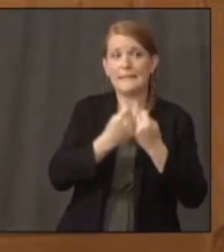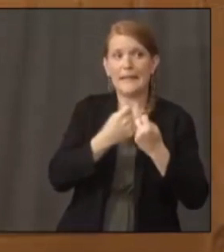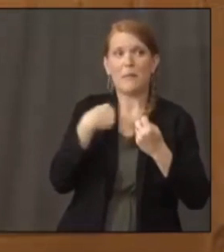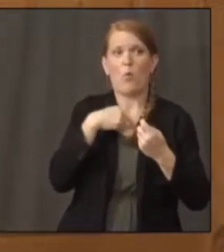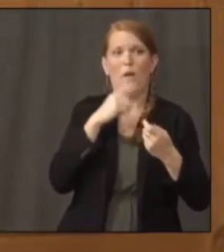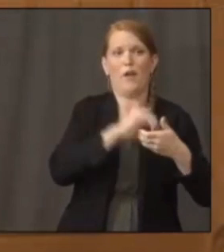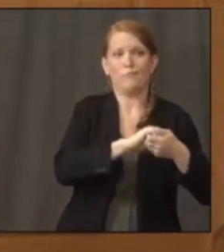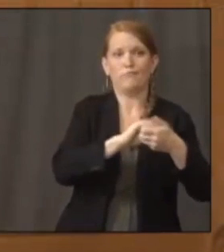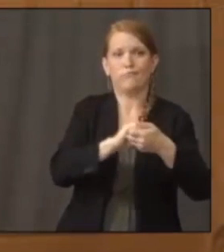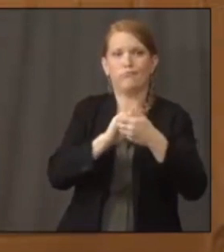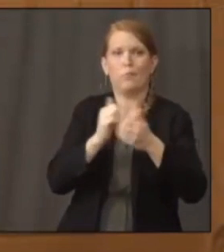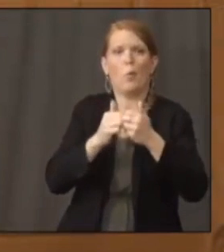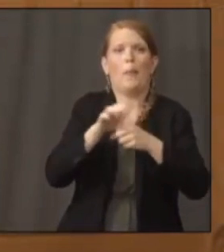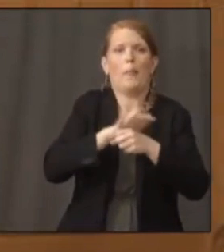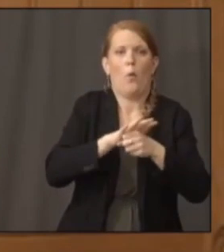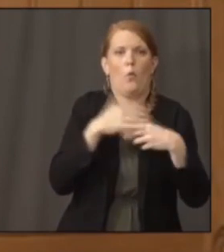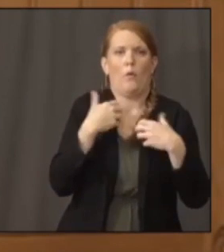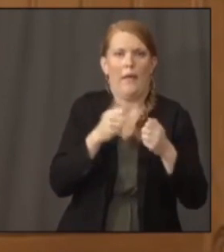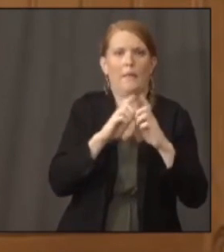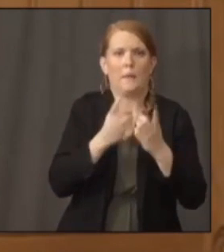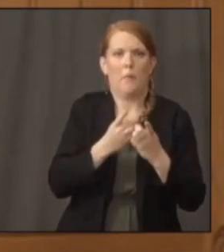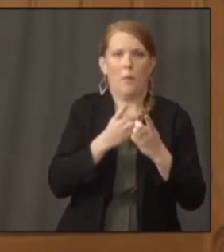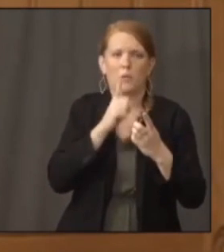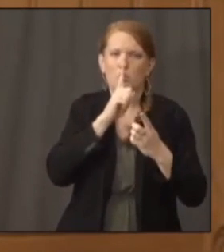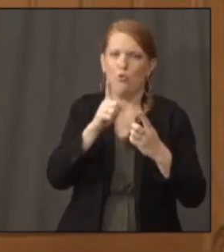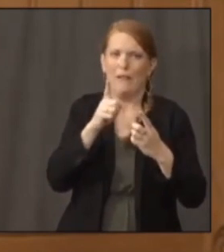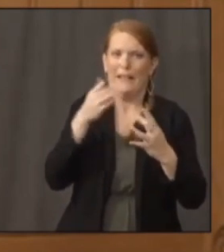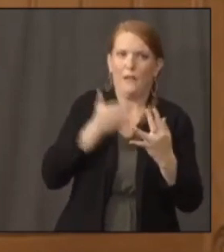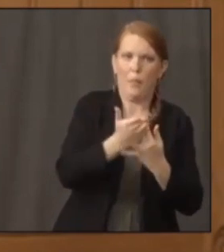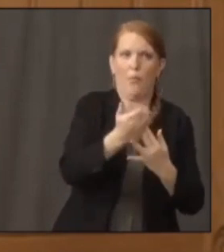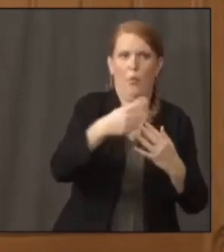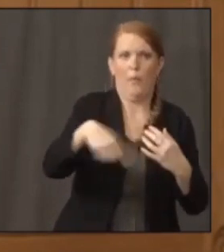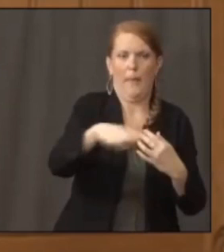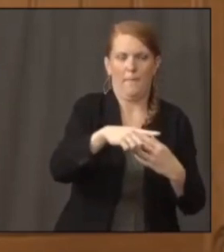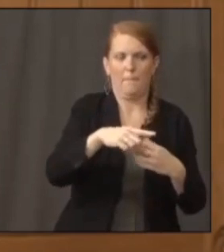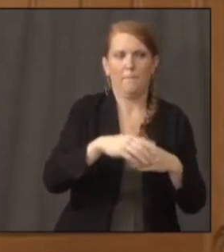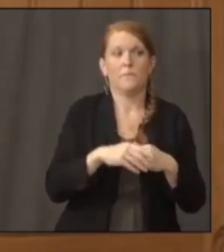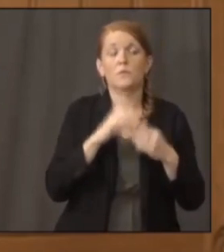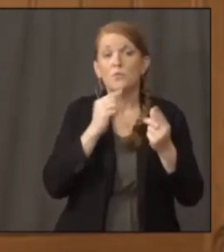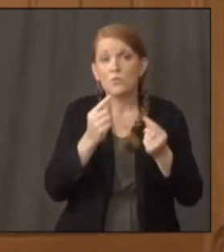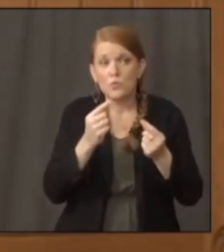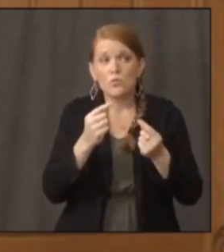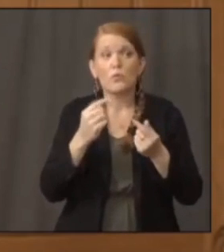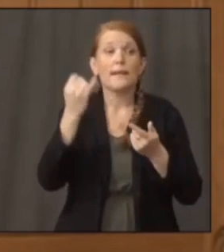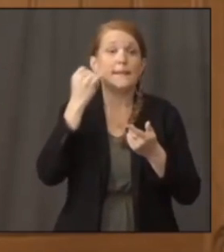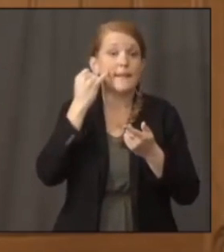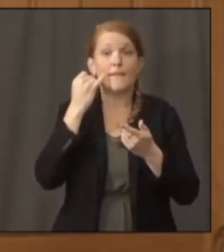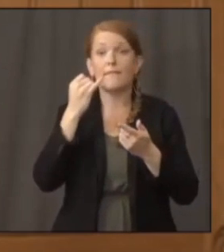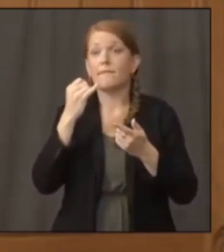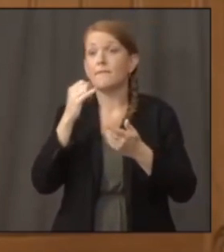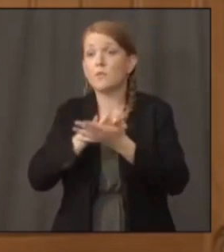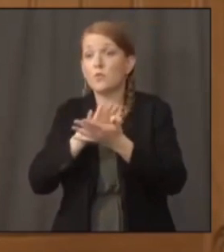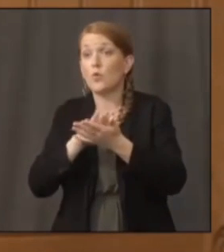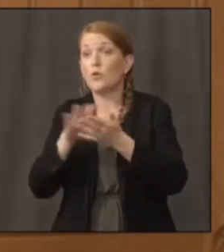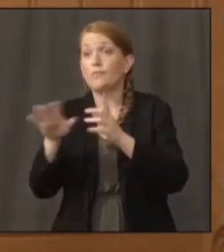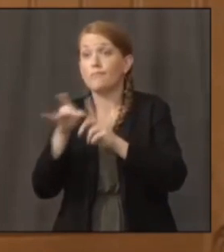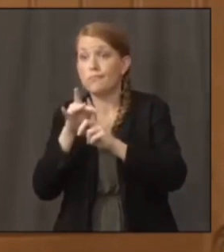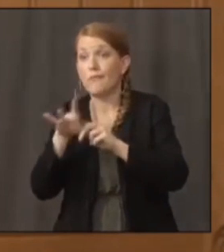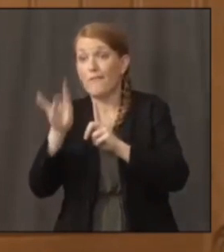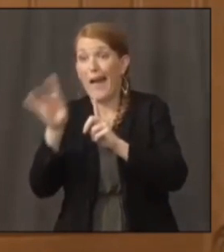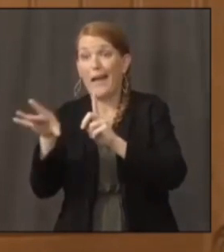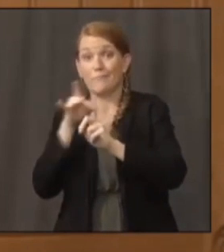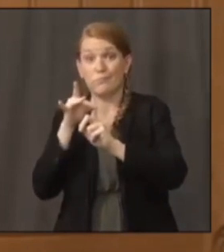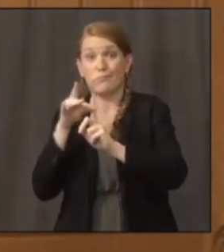health department, so this would come in through them. The way it'll work, if there are cases in a school, is the school district will work with their local health department.